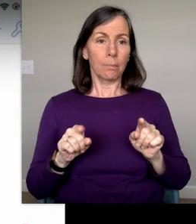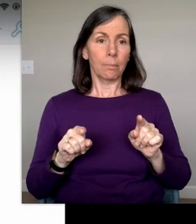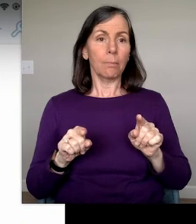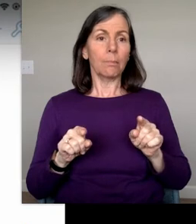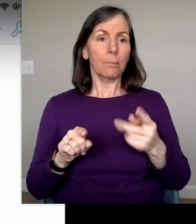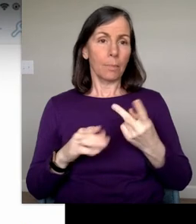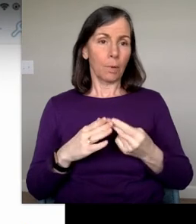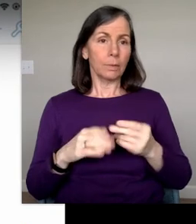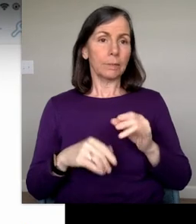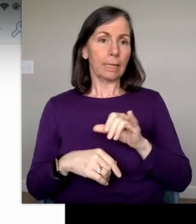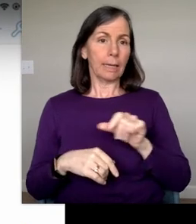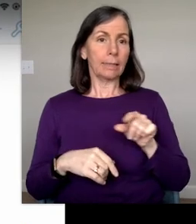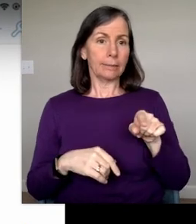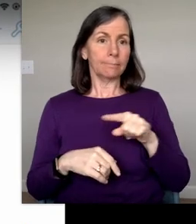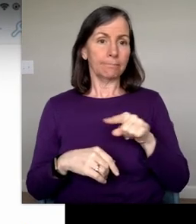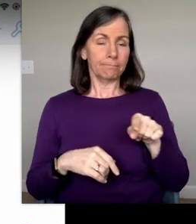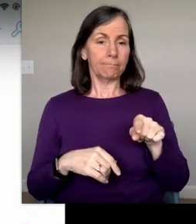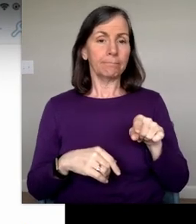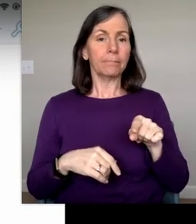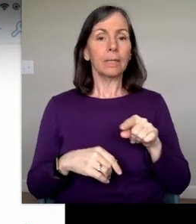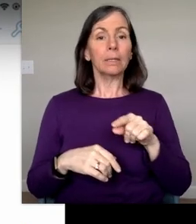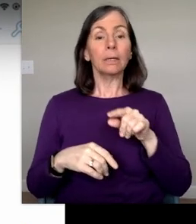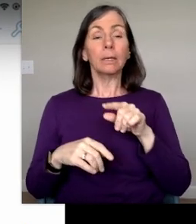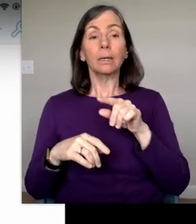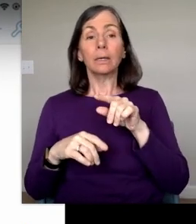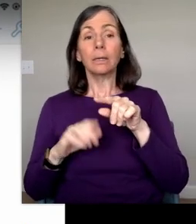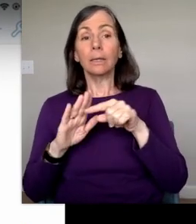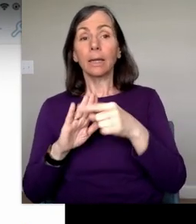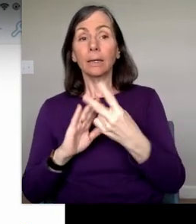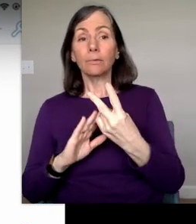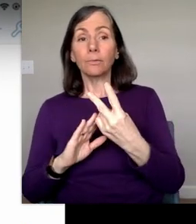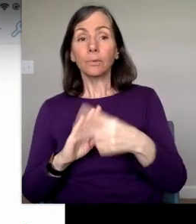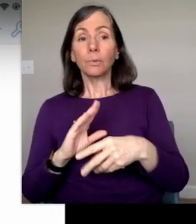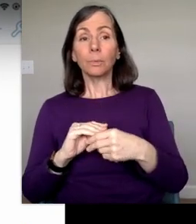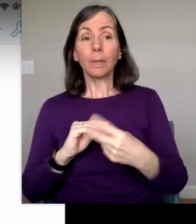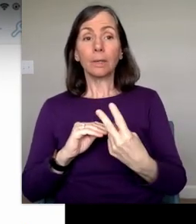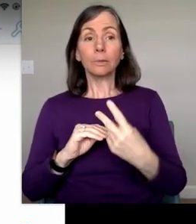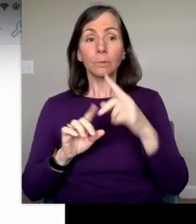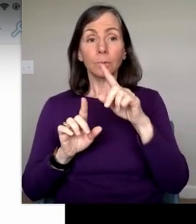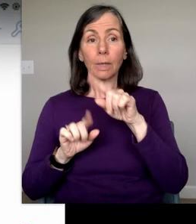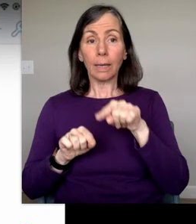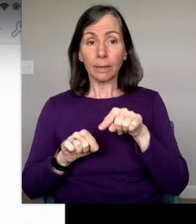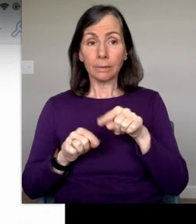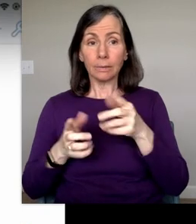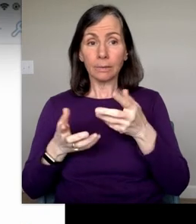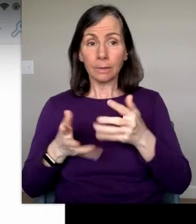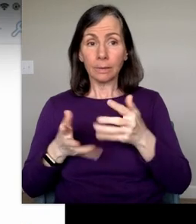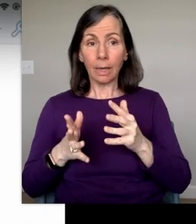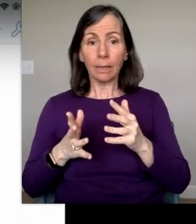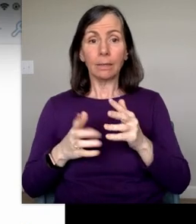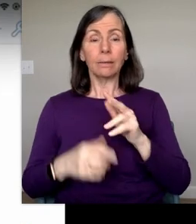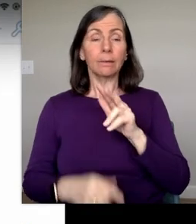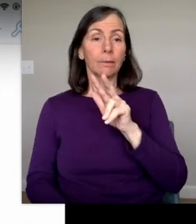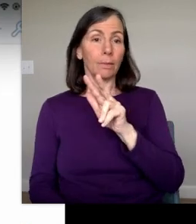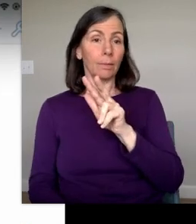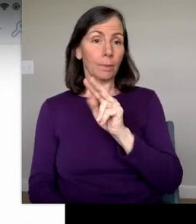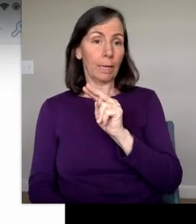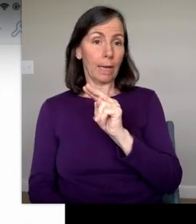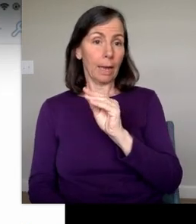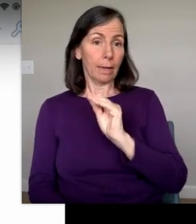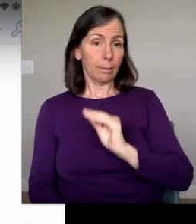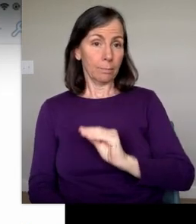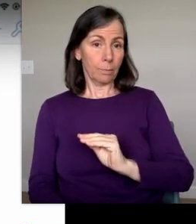Negative 2 plus 2 cancels, and we're left with 3n